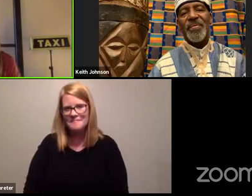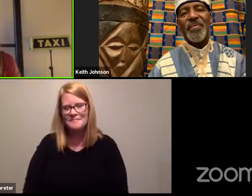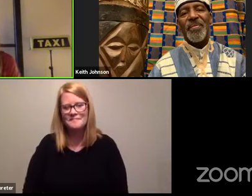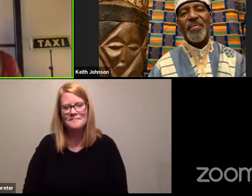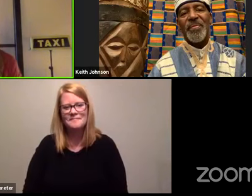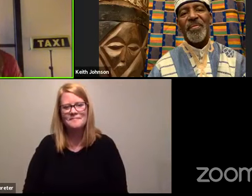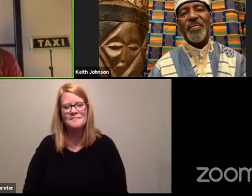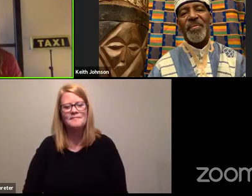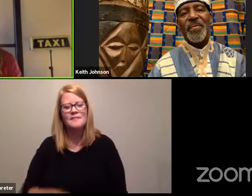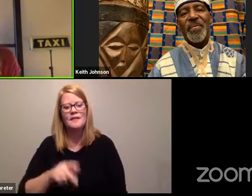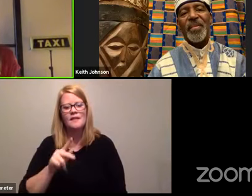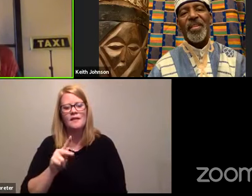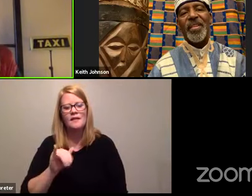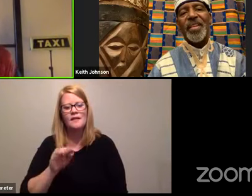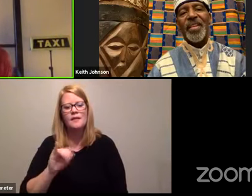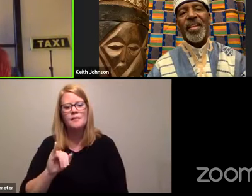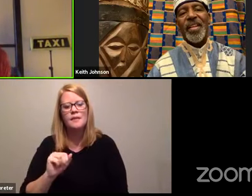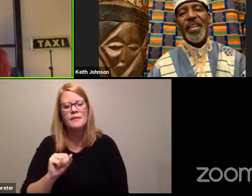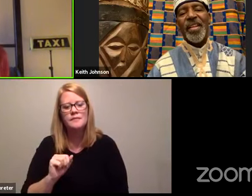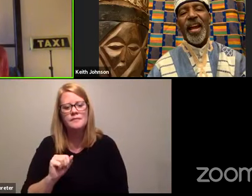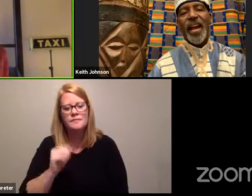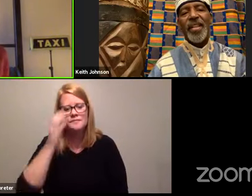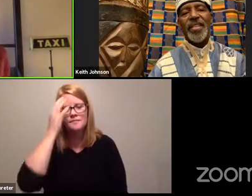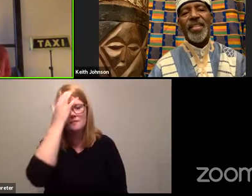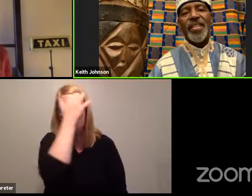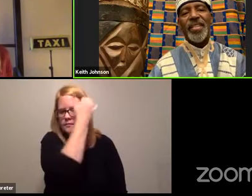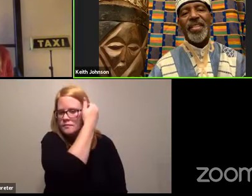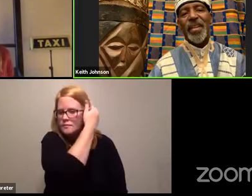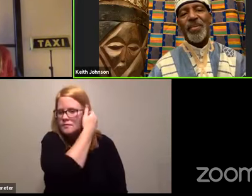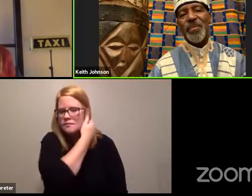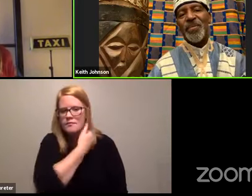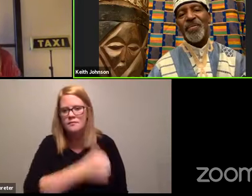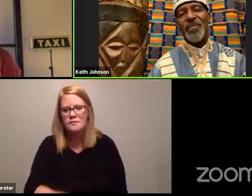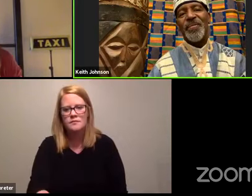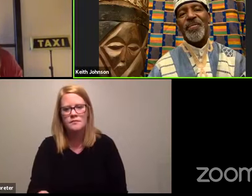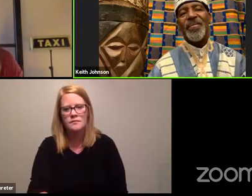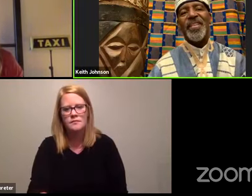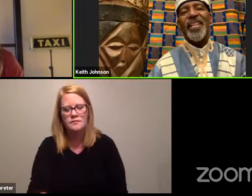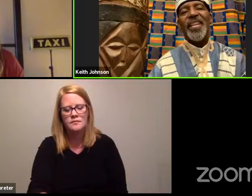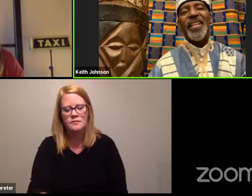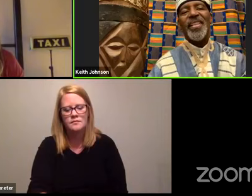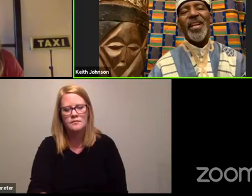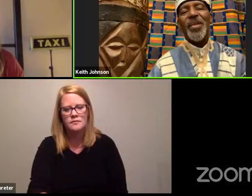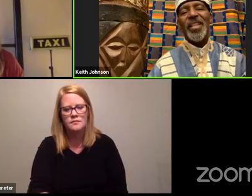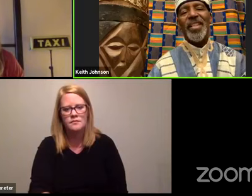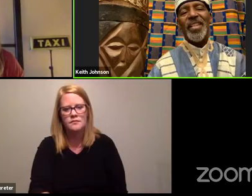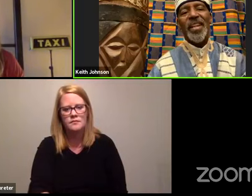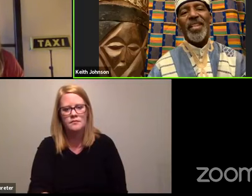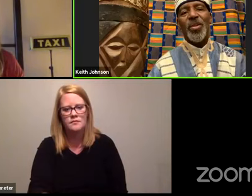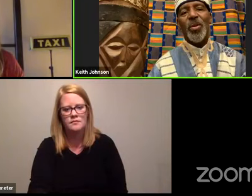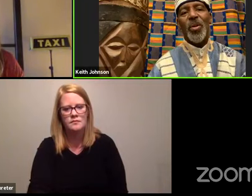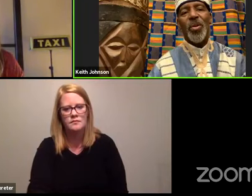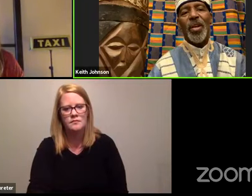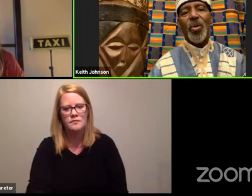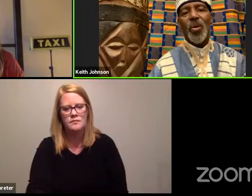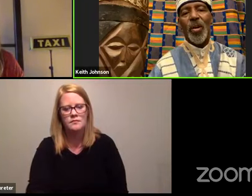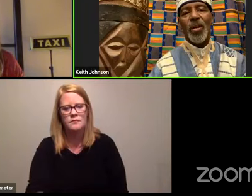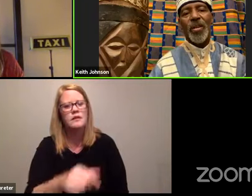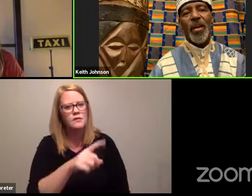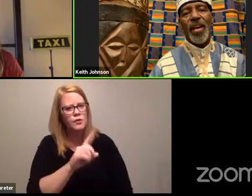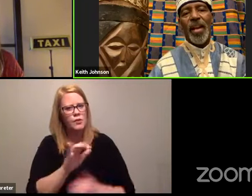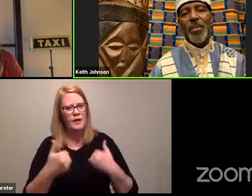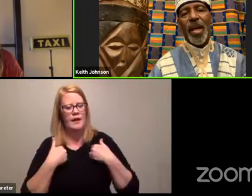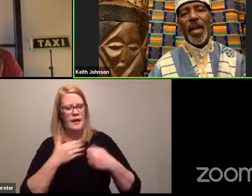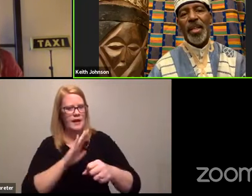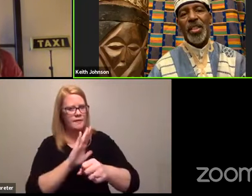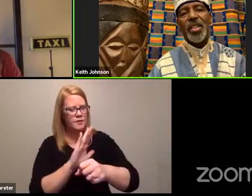also make instruments. So yes, a bit about that. Some of the things I do are with a gourd